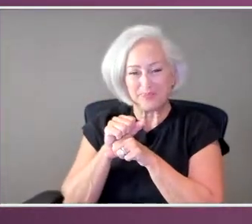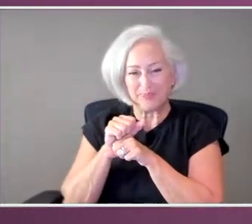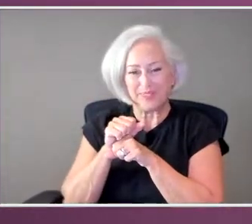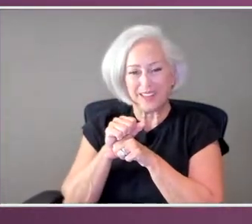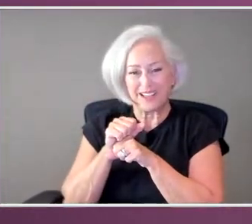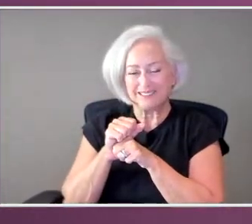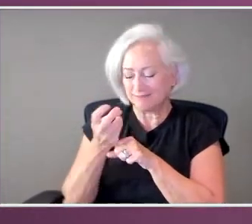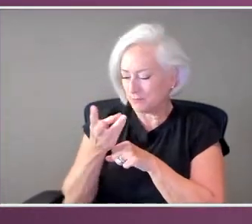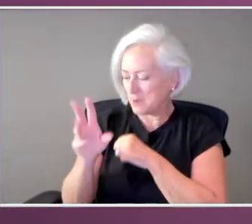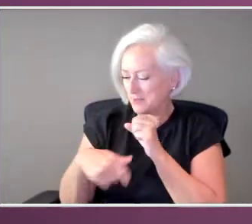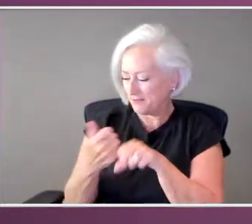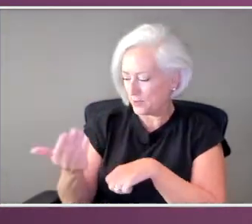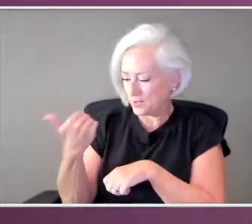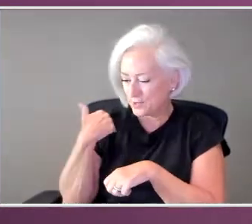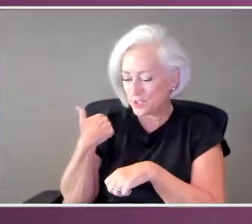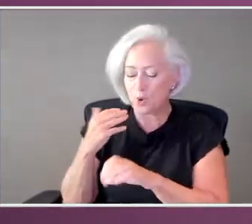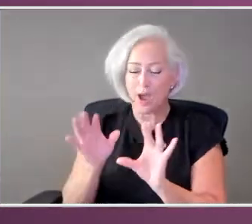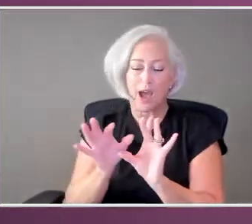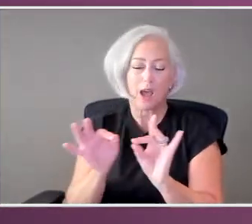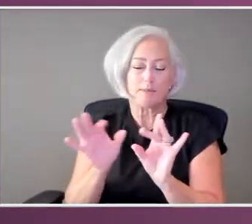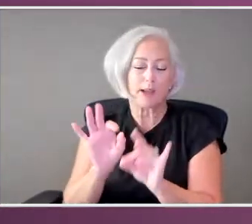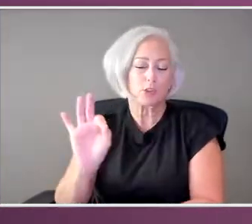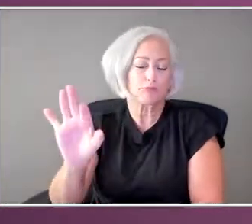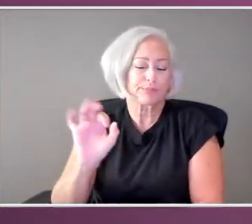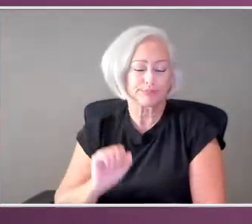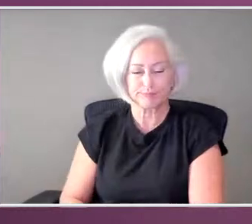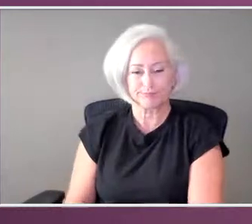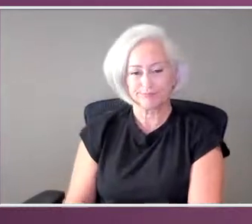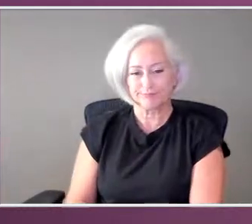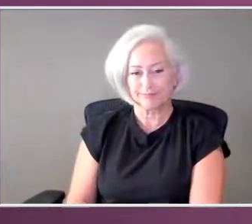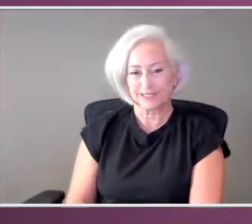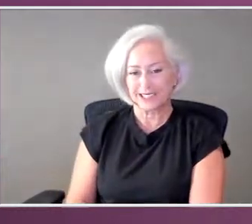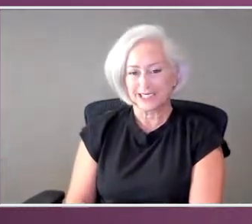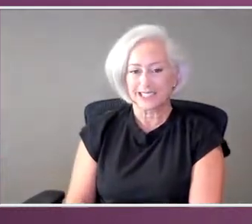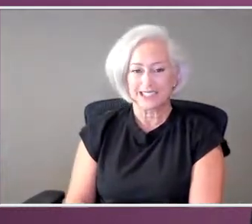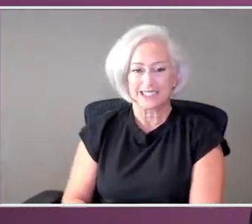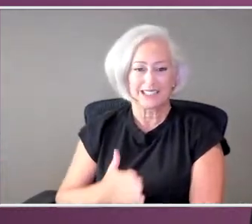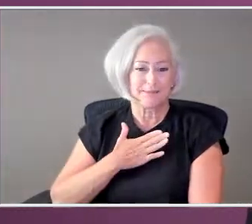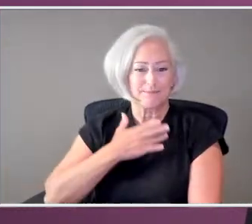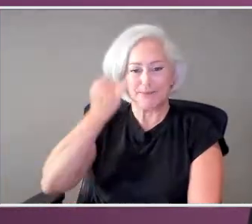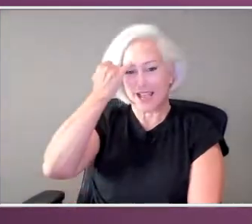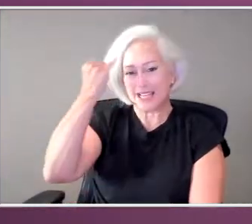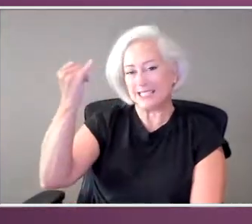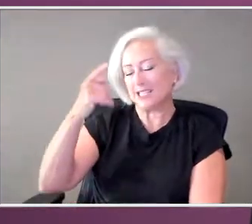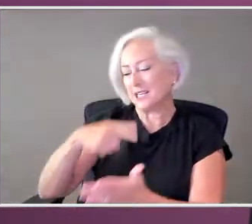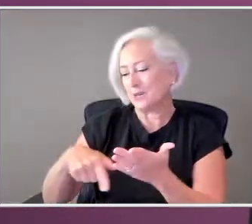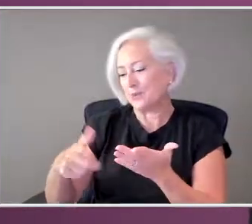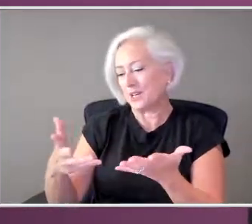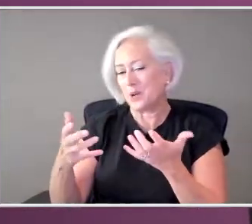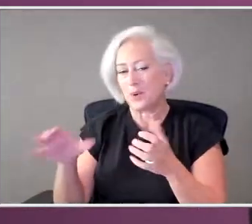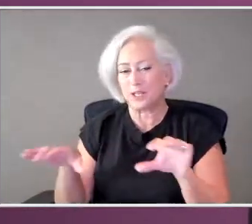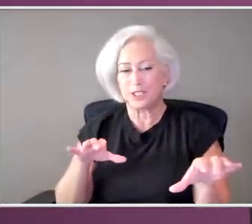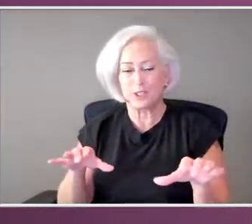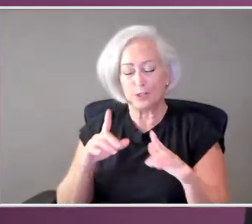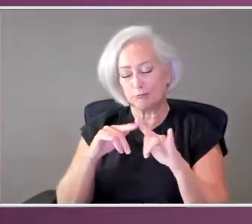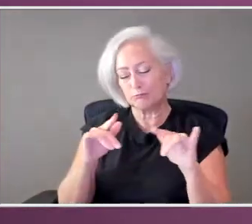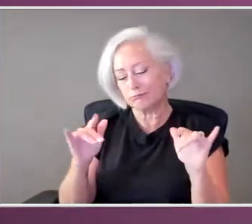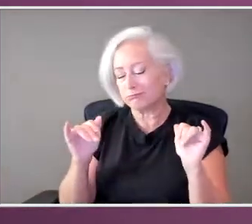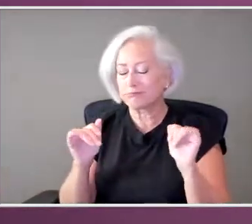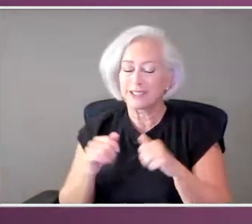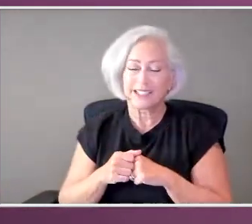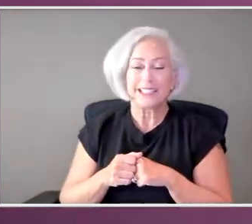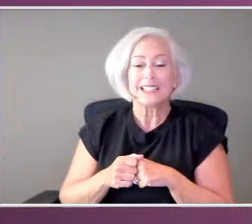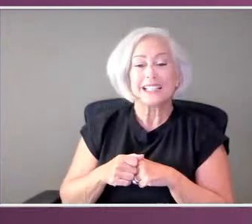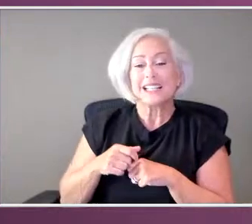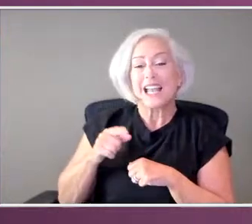ago, I just mentioned this to him, and I was like, here's my idea, this is what I want to do, and he really